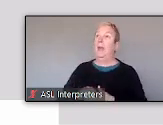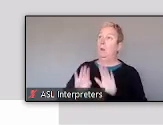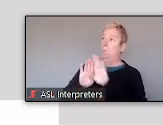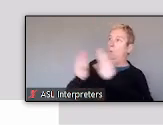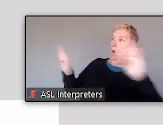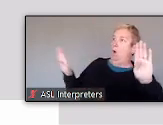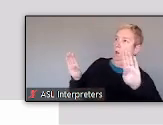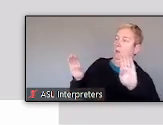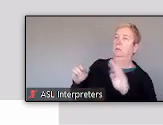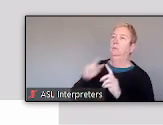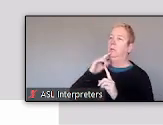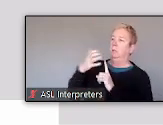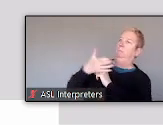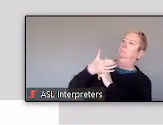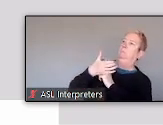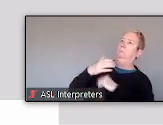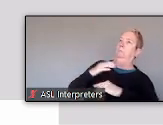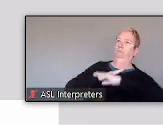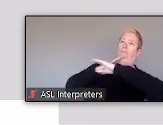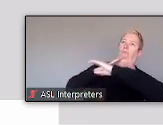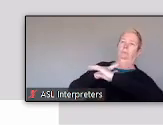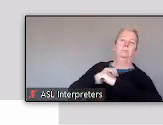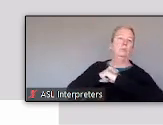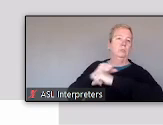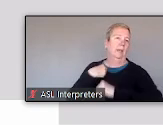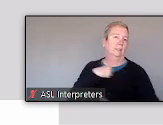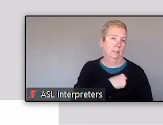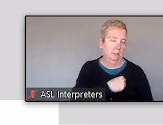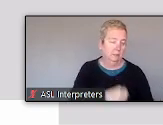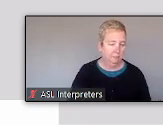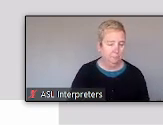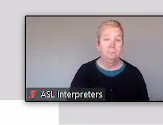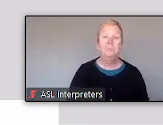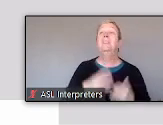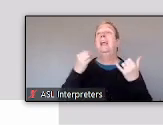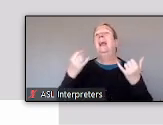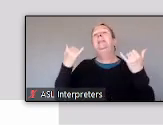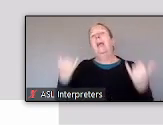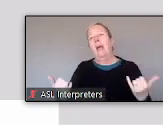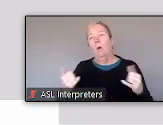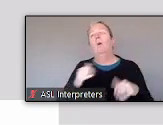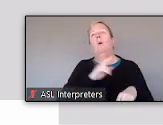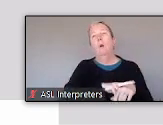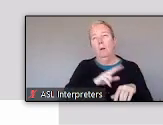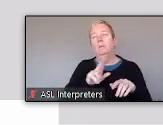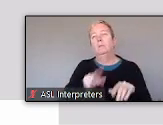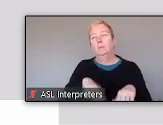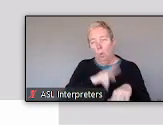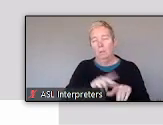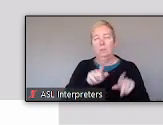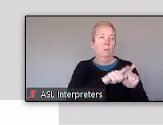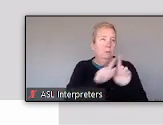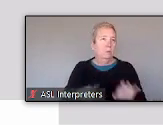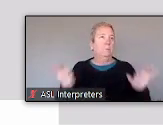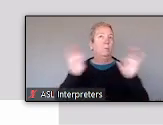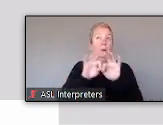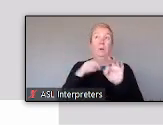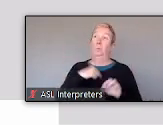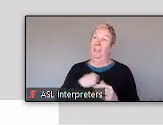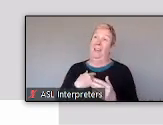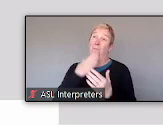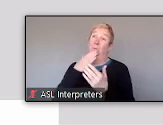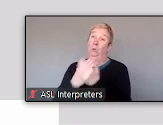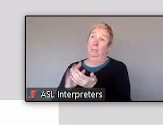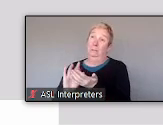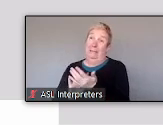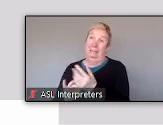of protection for us. And also now we clearly have access to effective treatments. So that's also much, much different than early